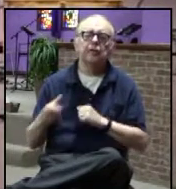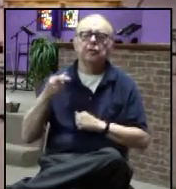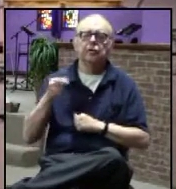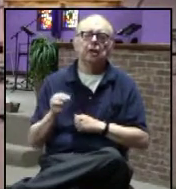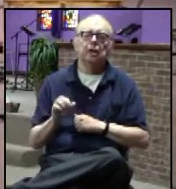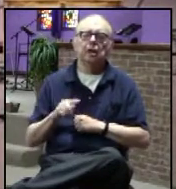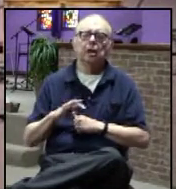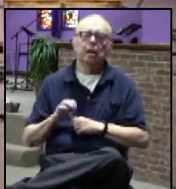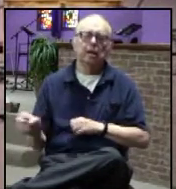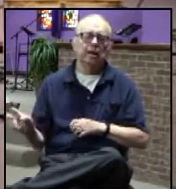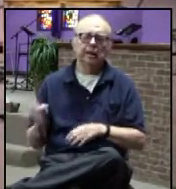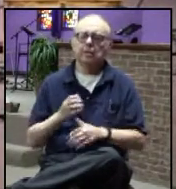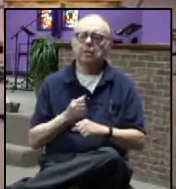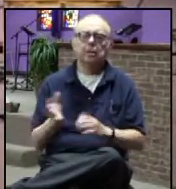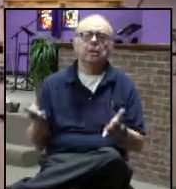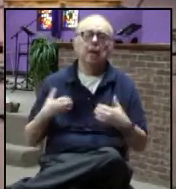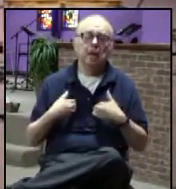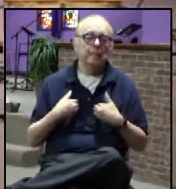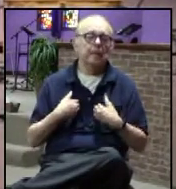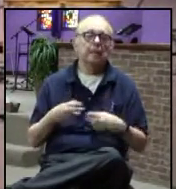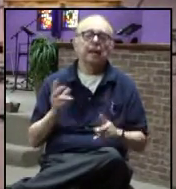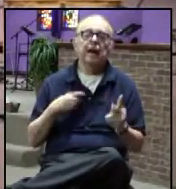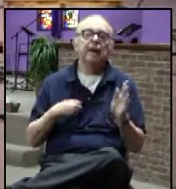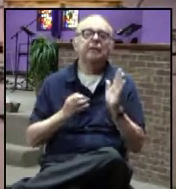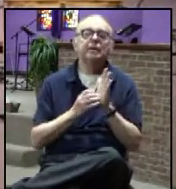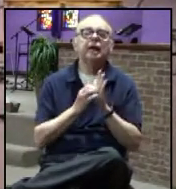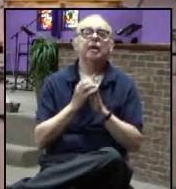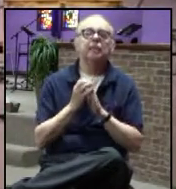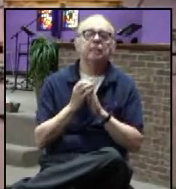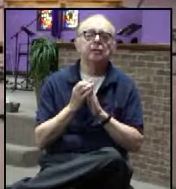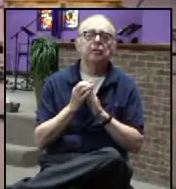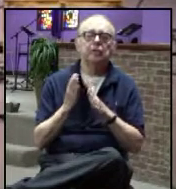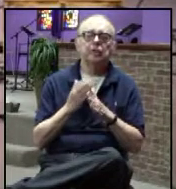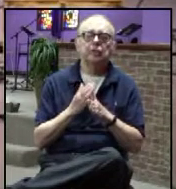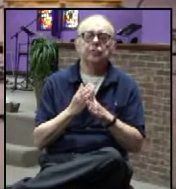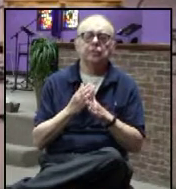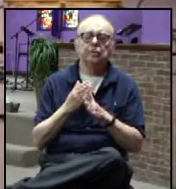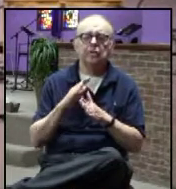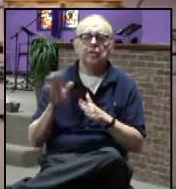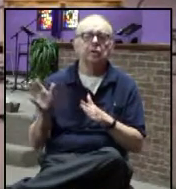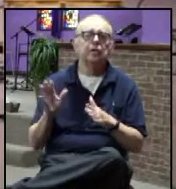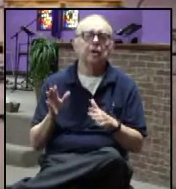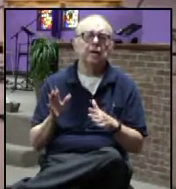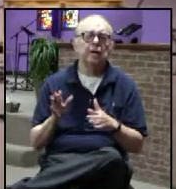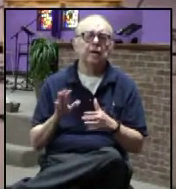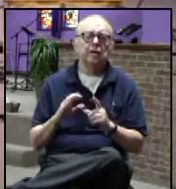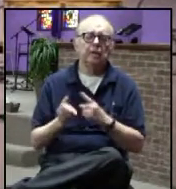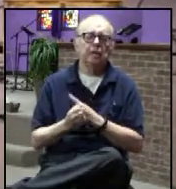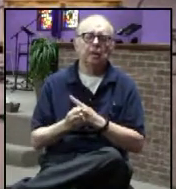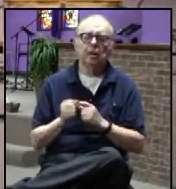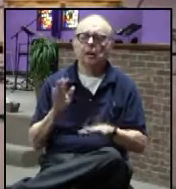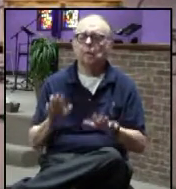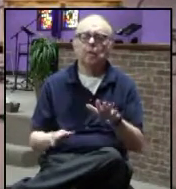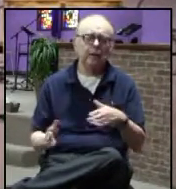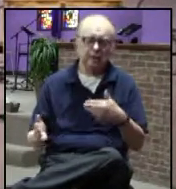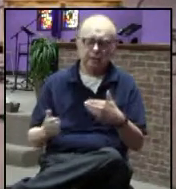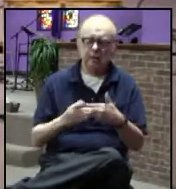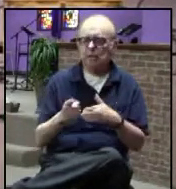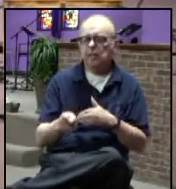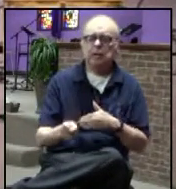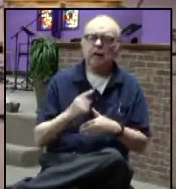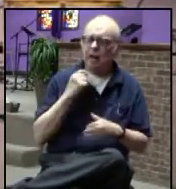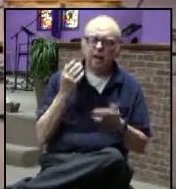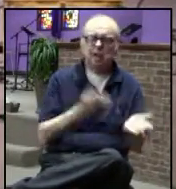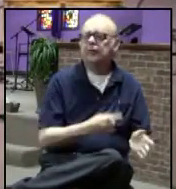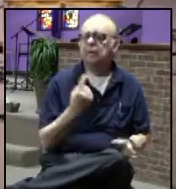The same way we share with those who have cancer and sharing in theirs. and walking alongside of them and not just